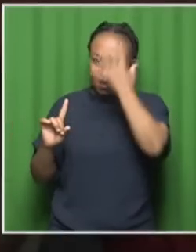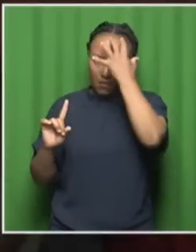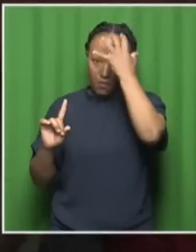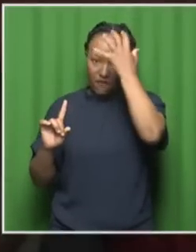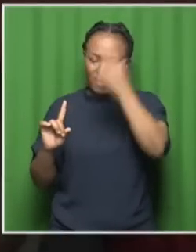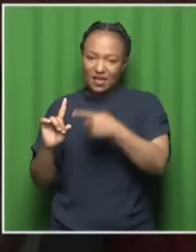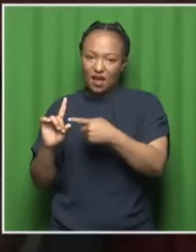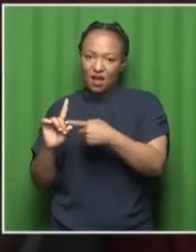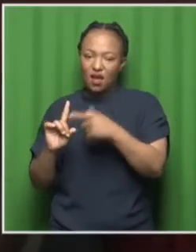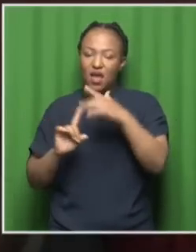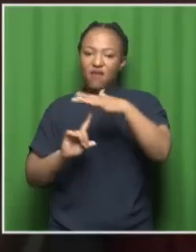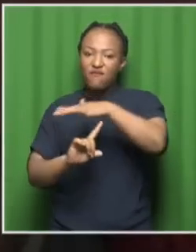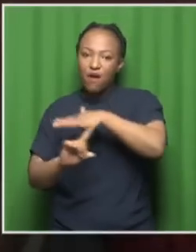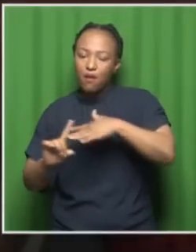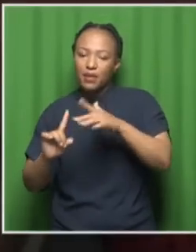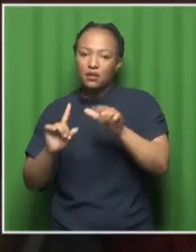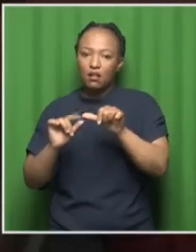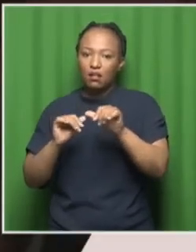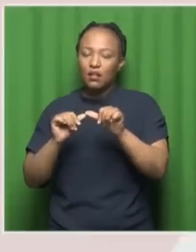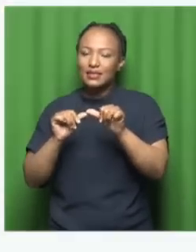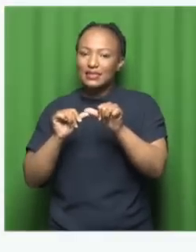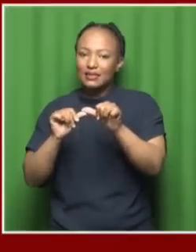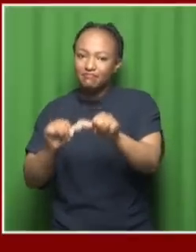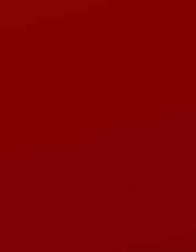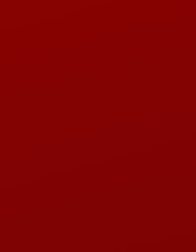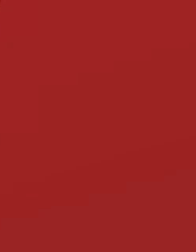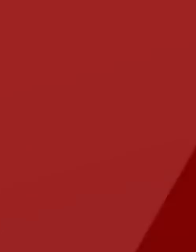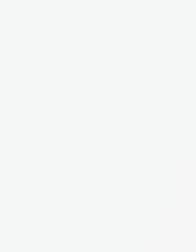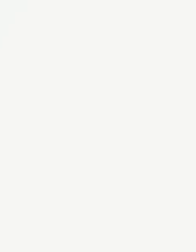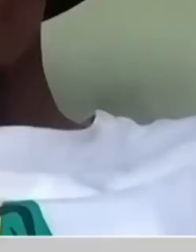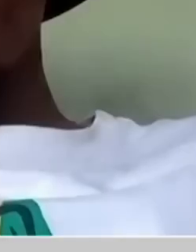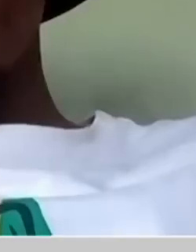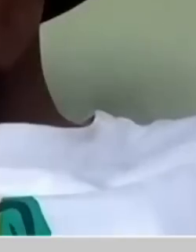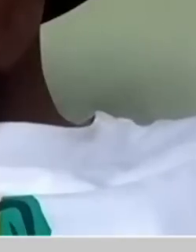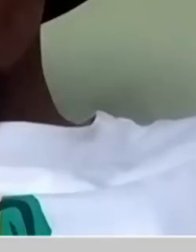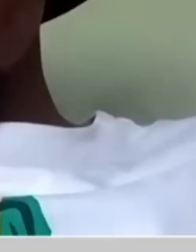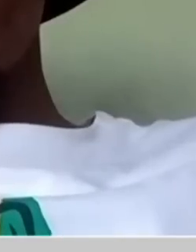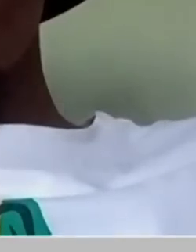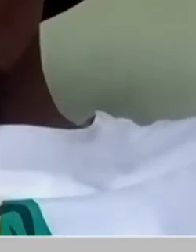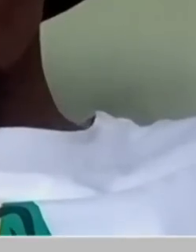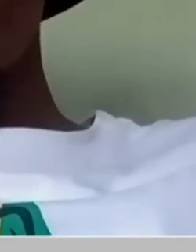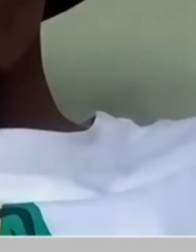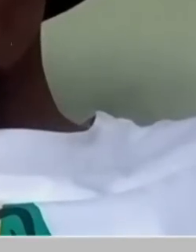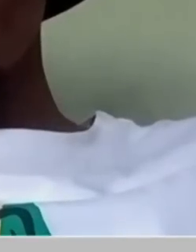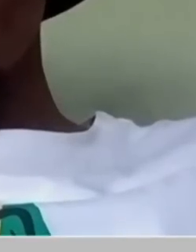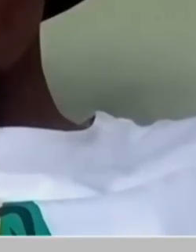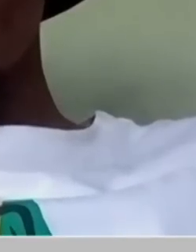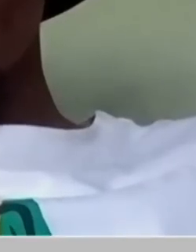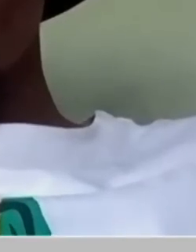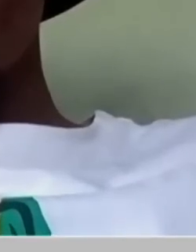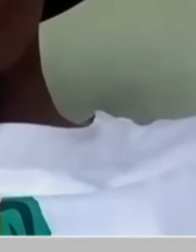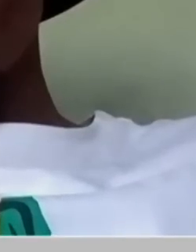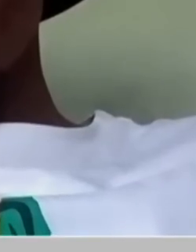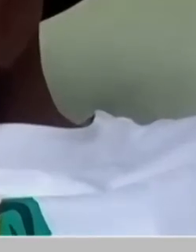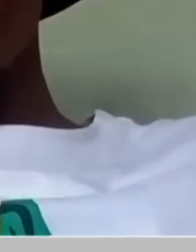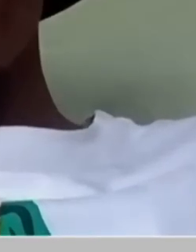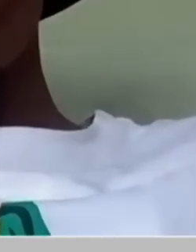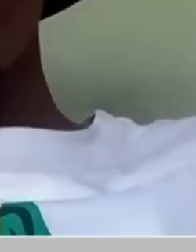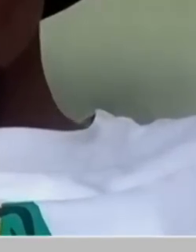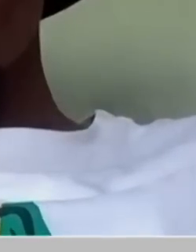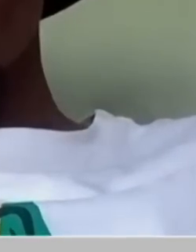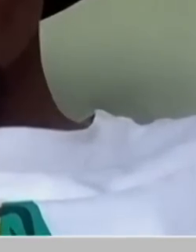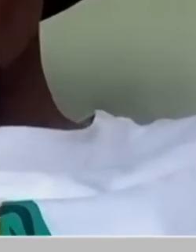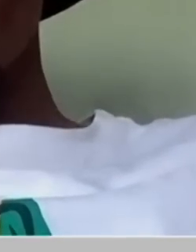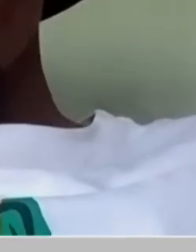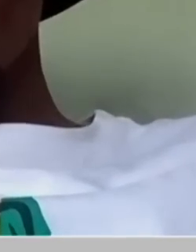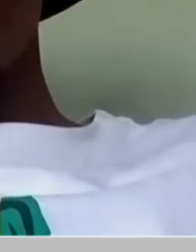and Sustainability Law at the University of the Witwatersrand, Professor Tracy-Lynn Field, and Secretary General of the National